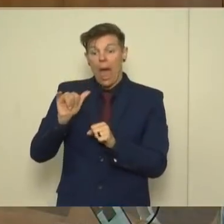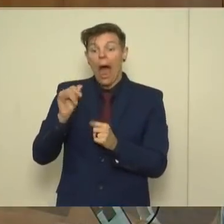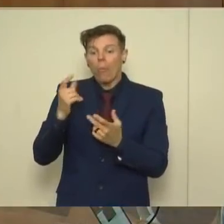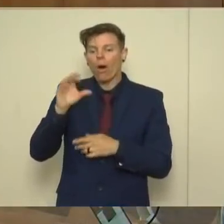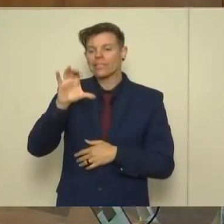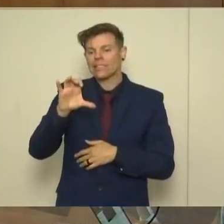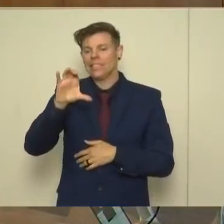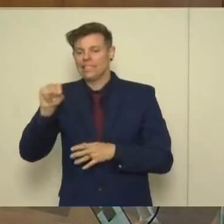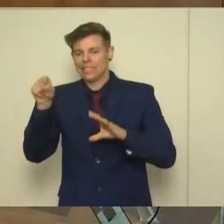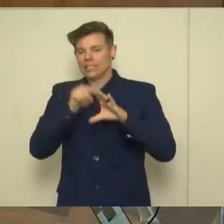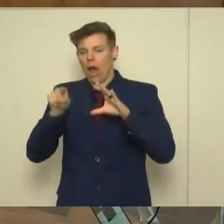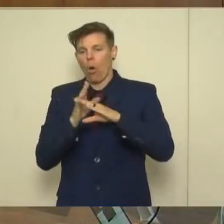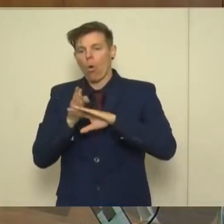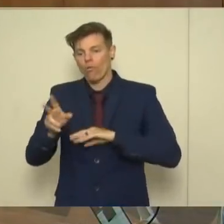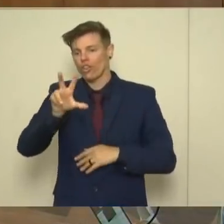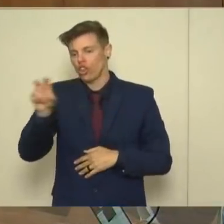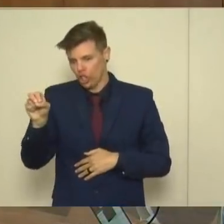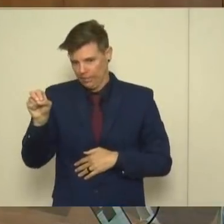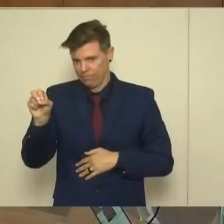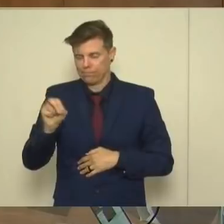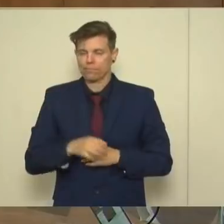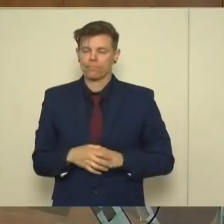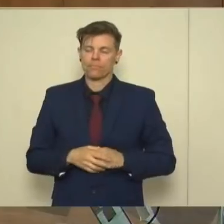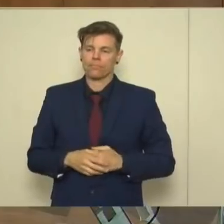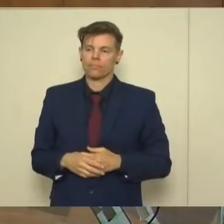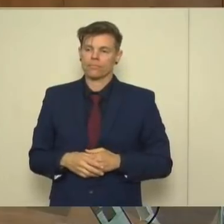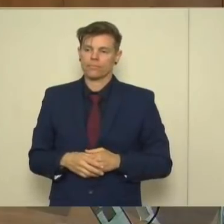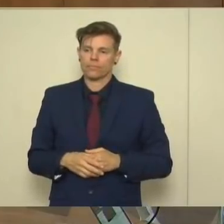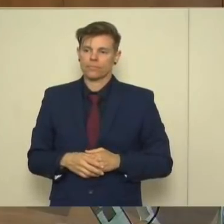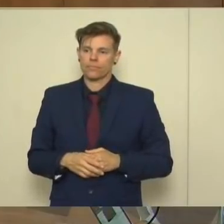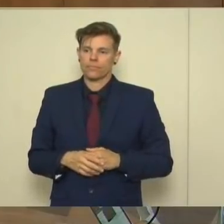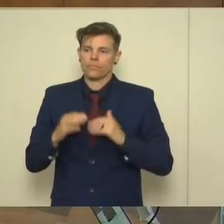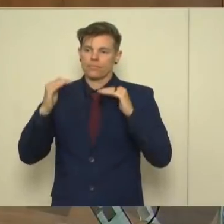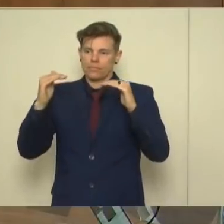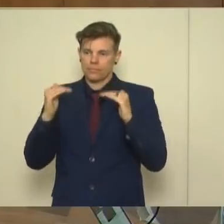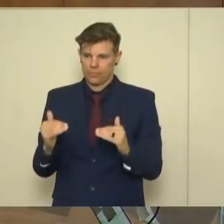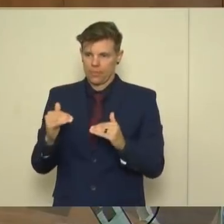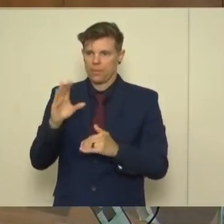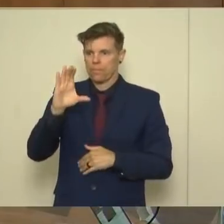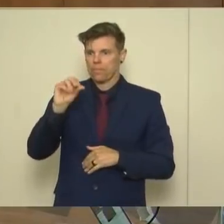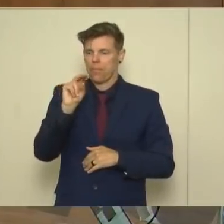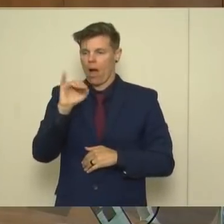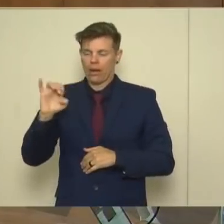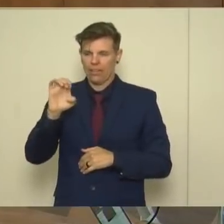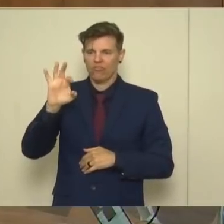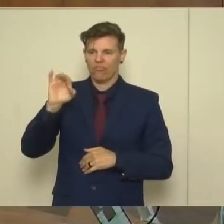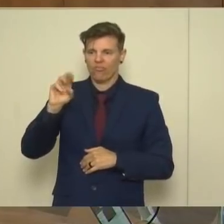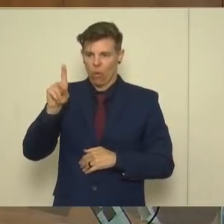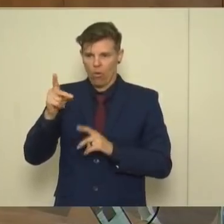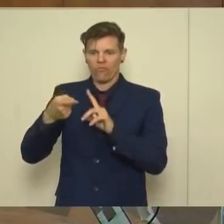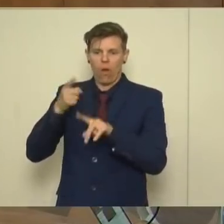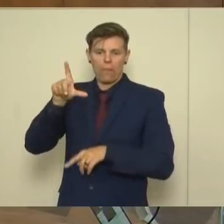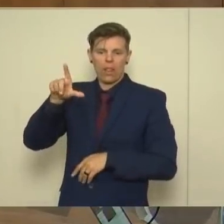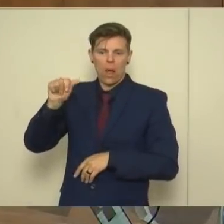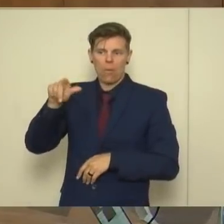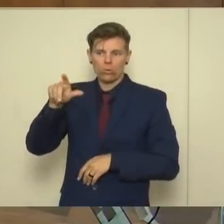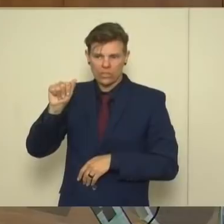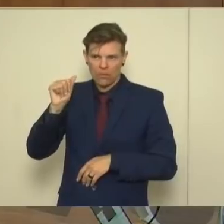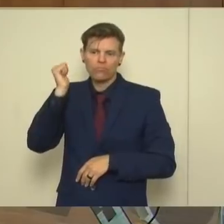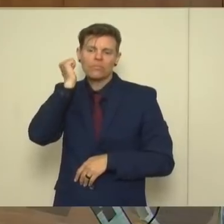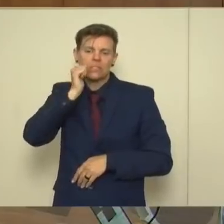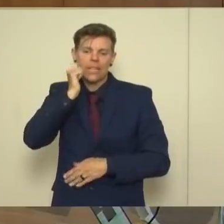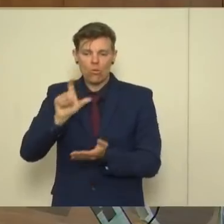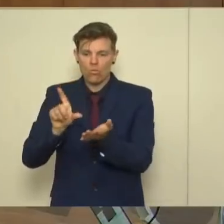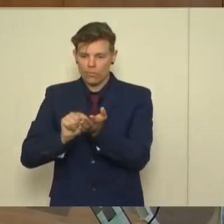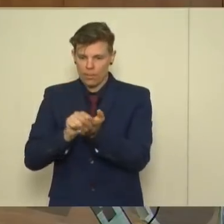done here, just a couple more questions. Next we'll go to Bonnie Gordon with the Los Alamos Daily Post. Bonnie, you're unmuted. Go right ahead. Folks are very